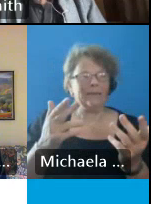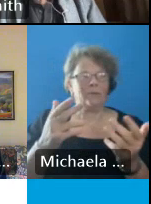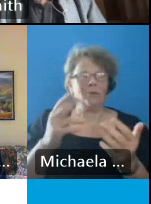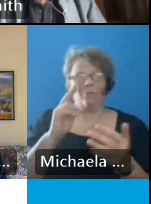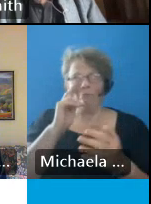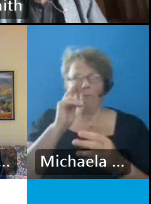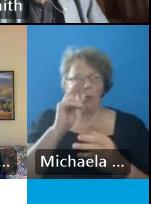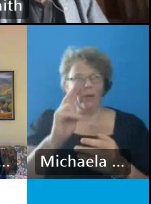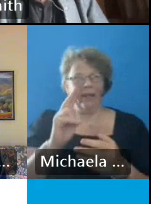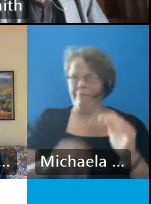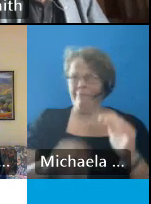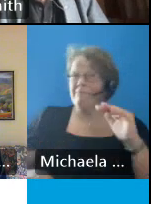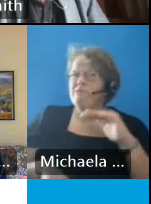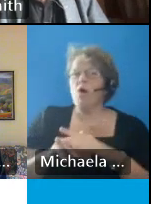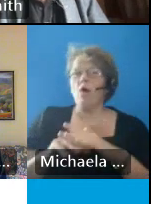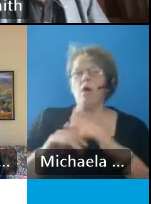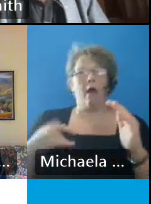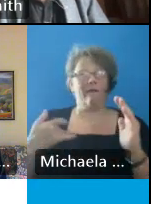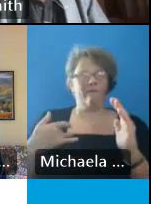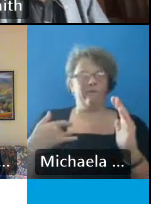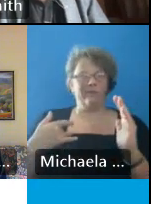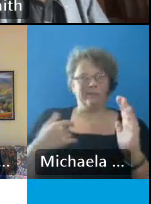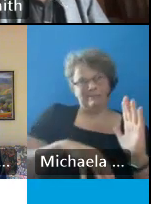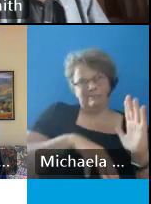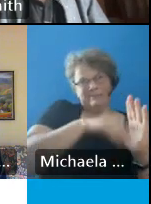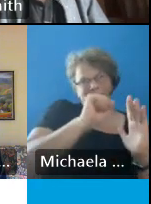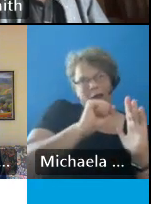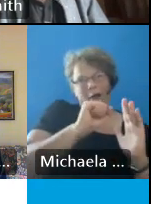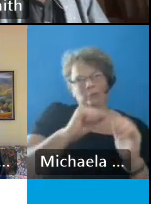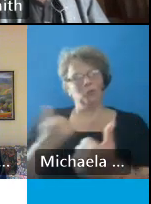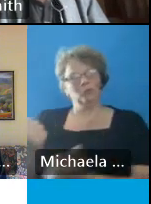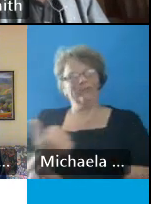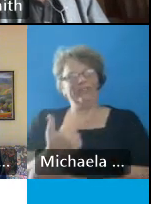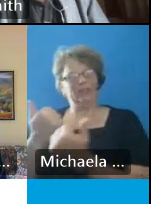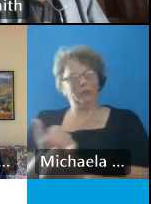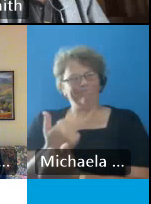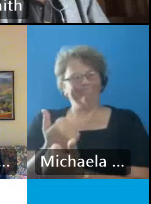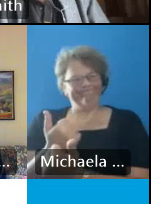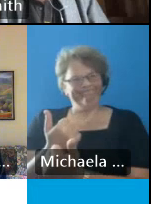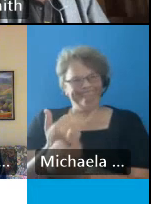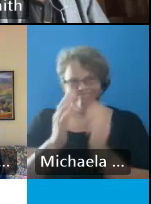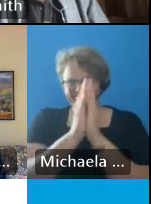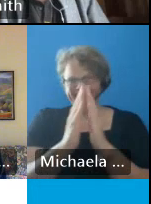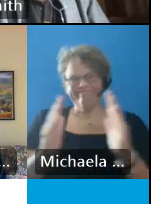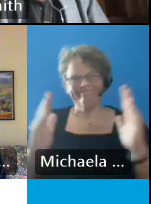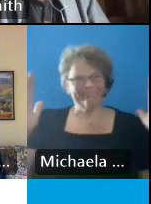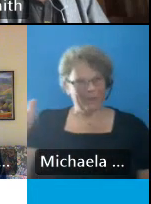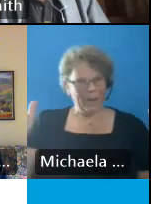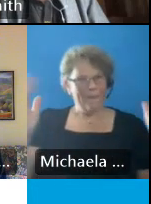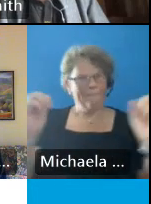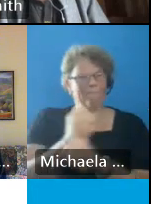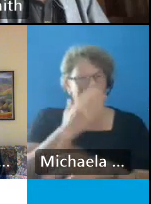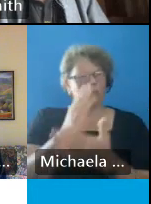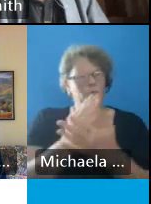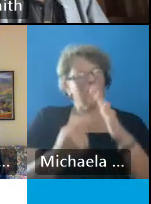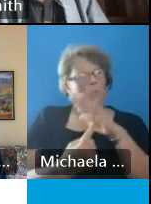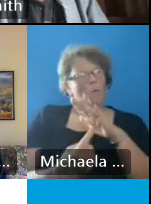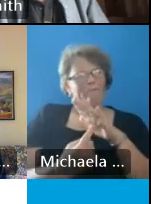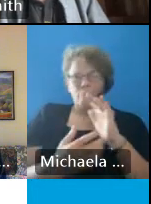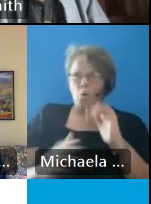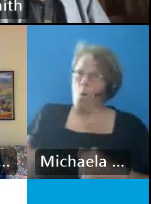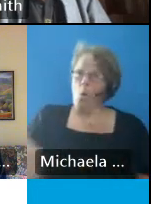whole of someone's life, making sure that we've got really key outcomes and deliverables for our local population.